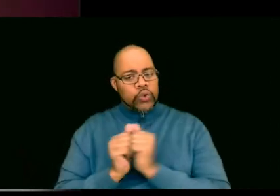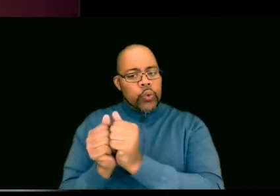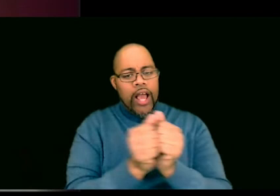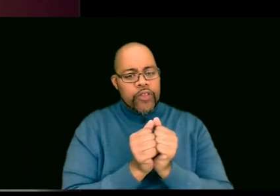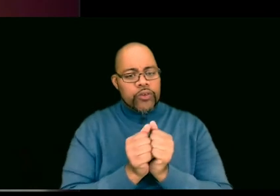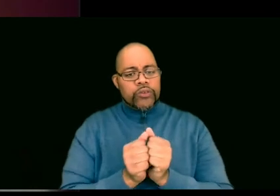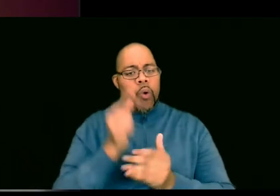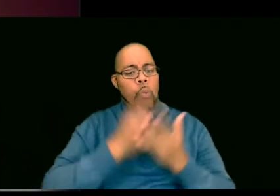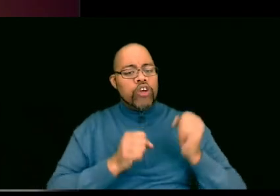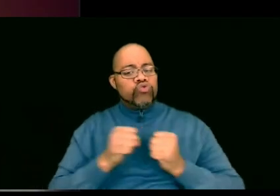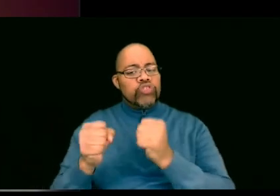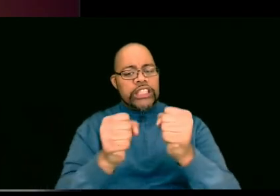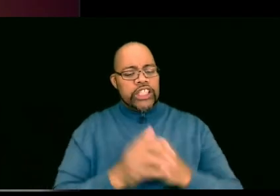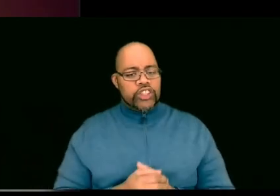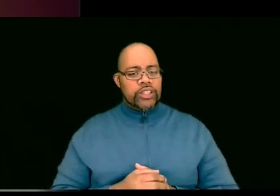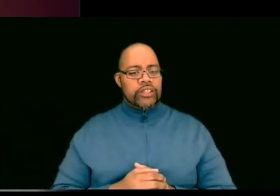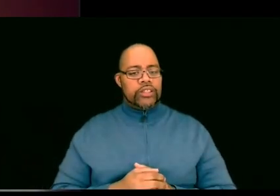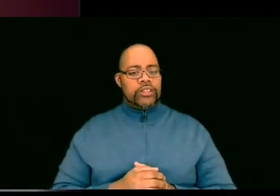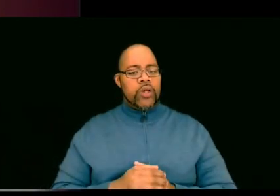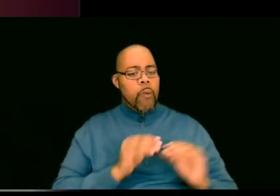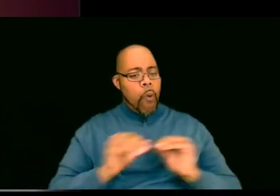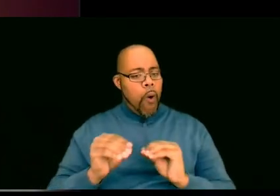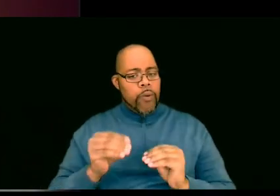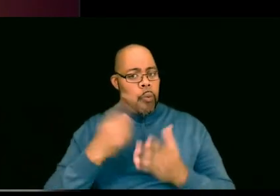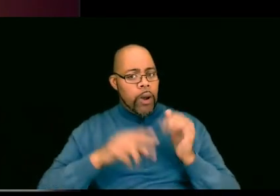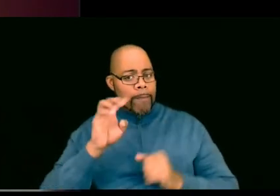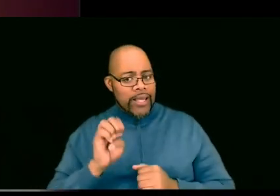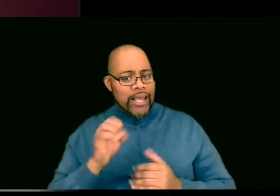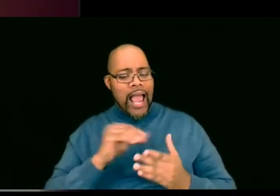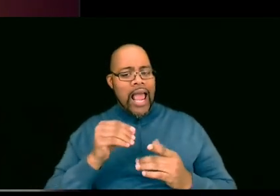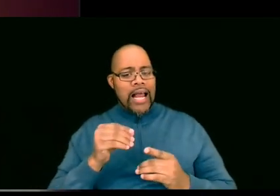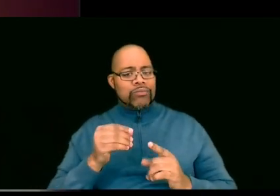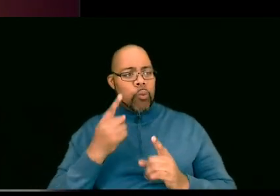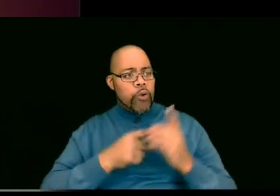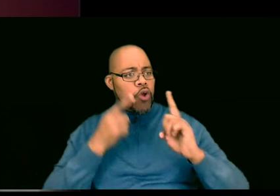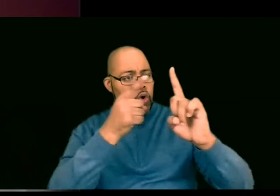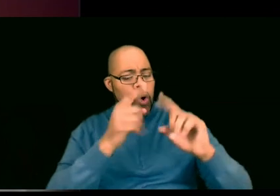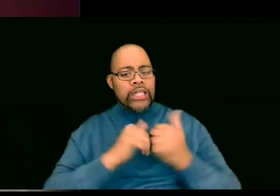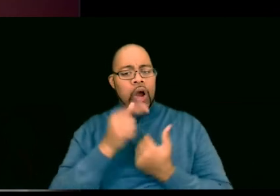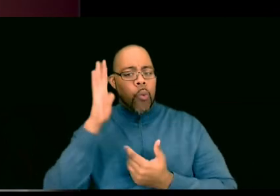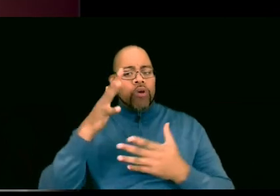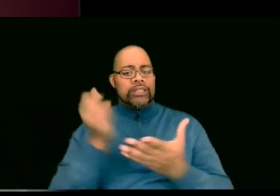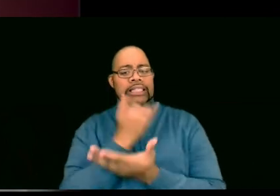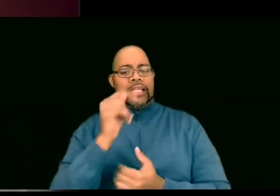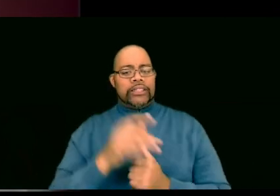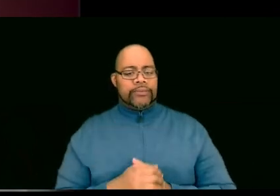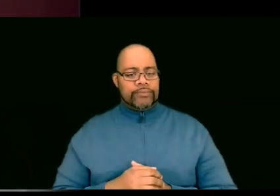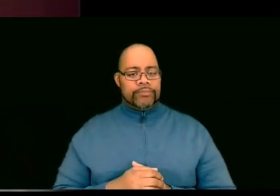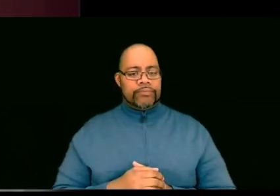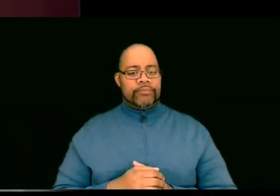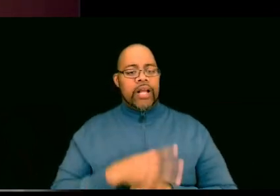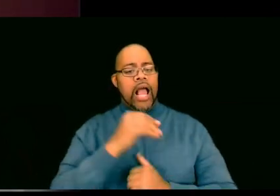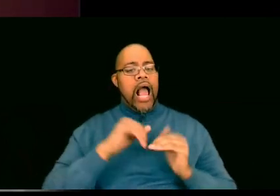deciding together what the strategic movements will be and aims are and how you're going to get